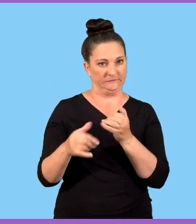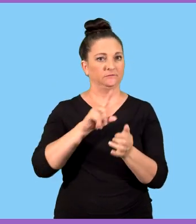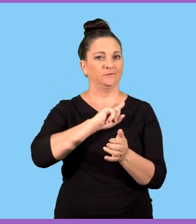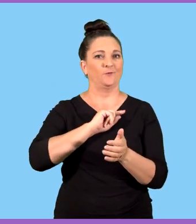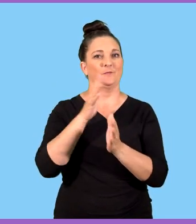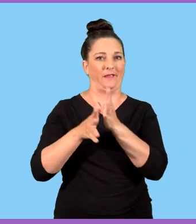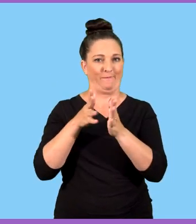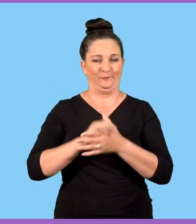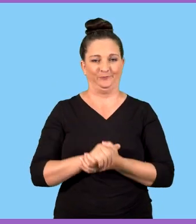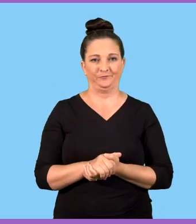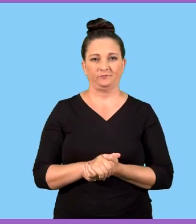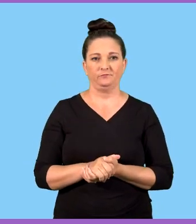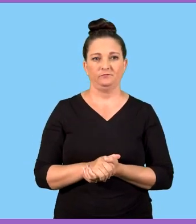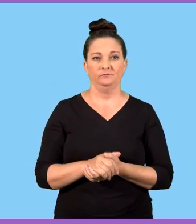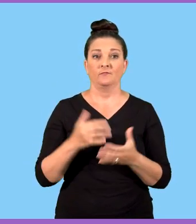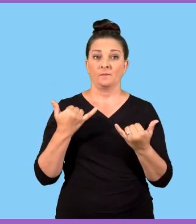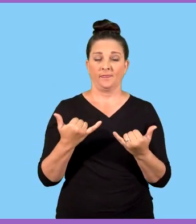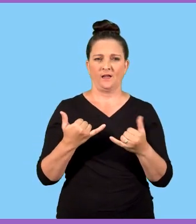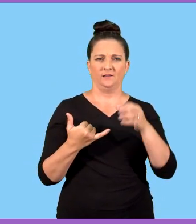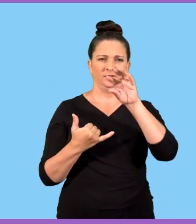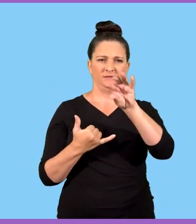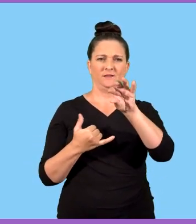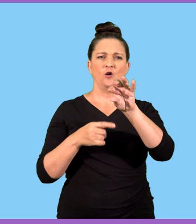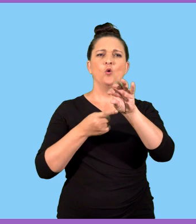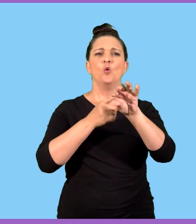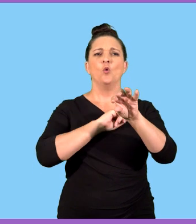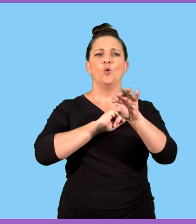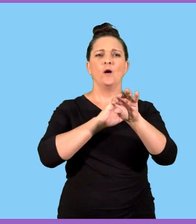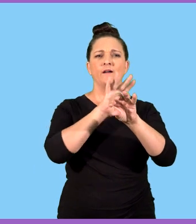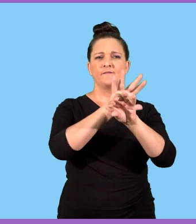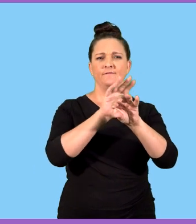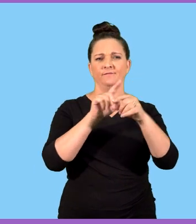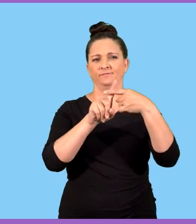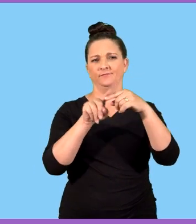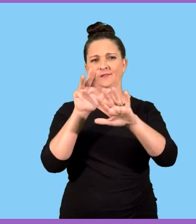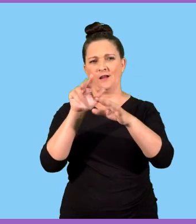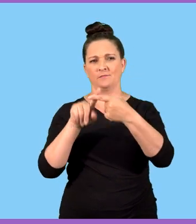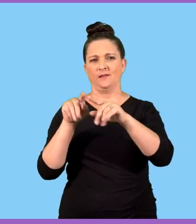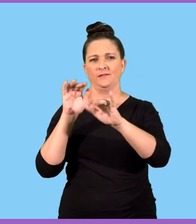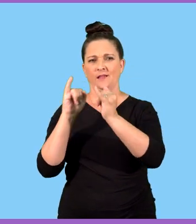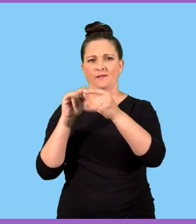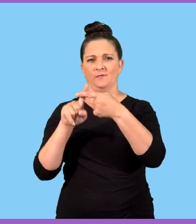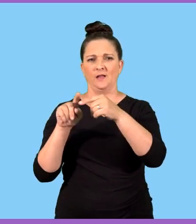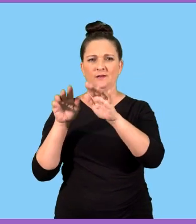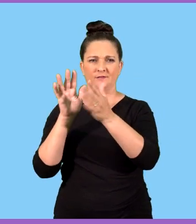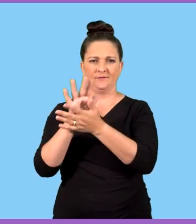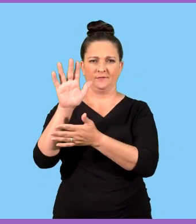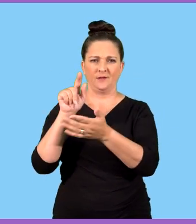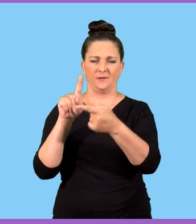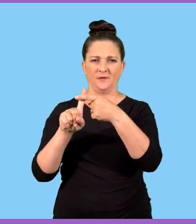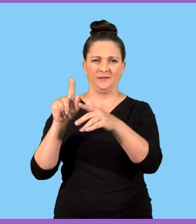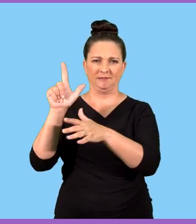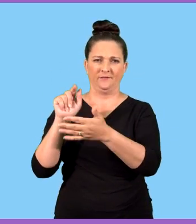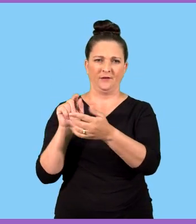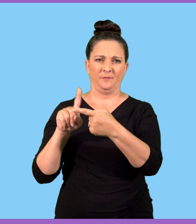that. So if I look at this, I add up all the values, divide by 6, because there's 6 total values.